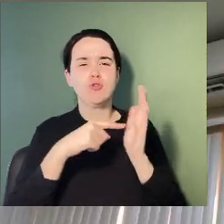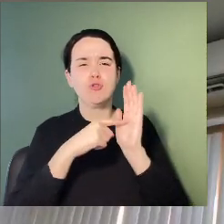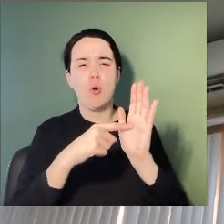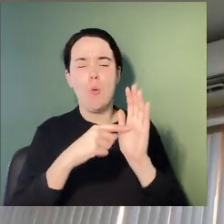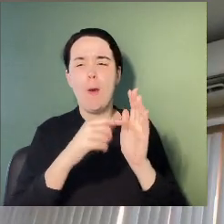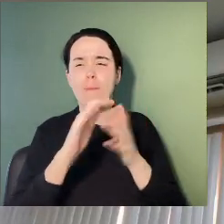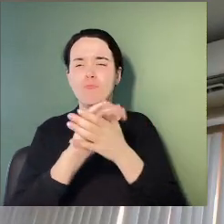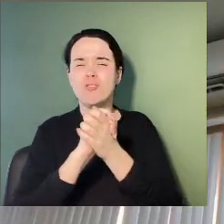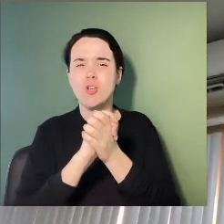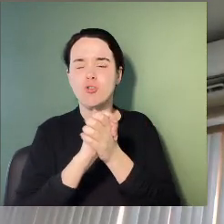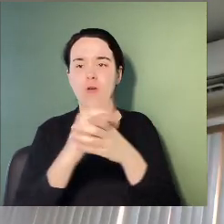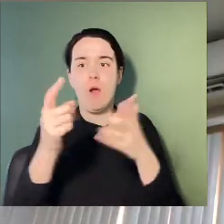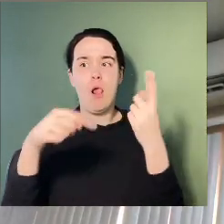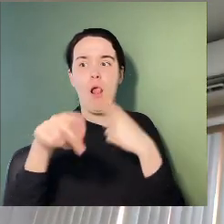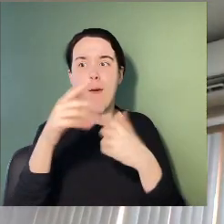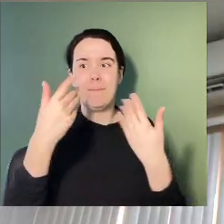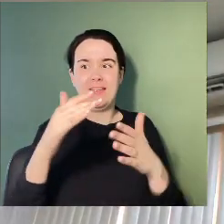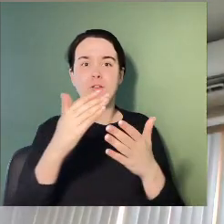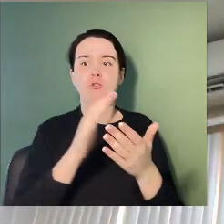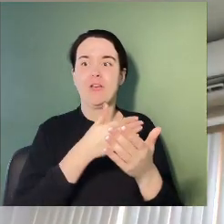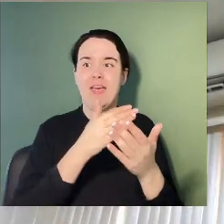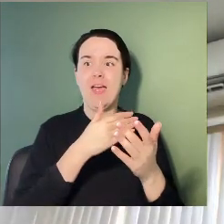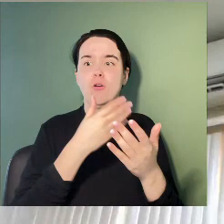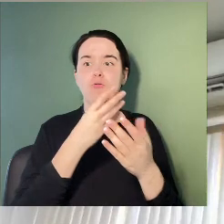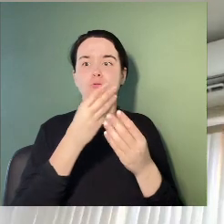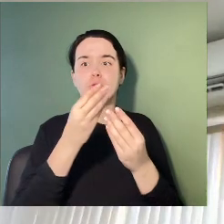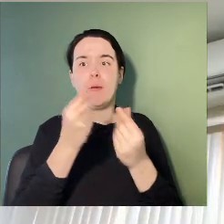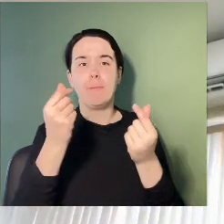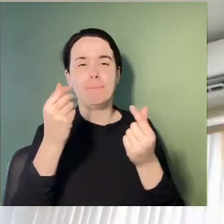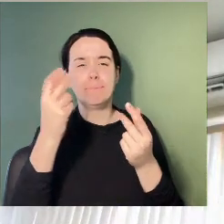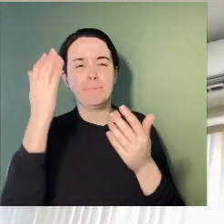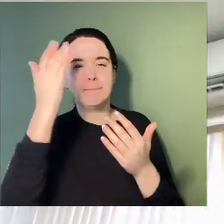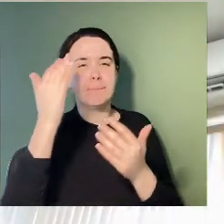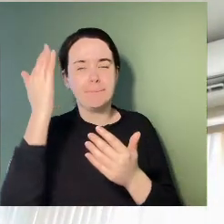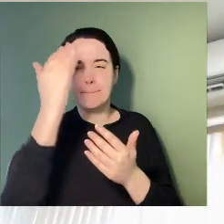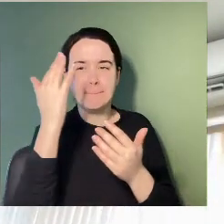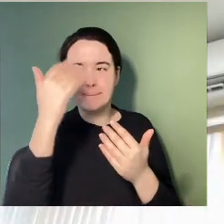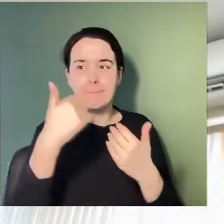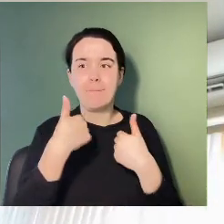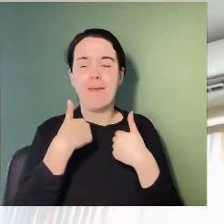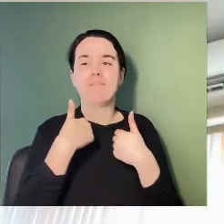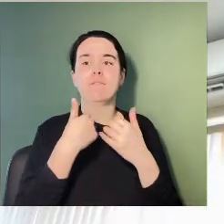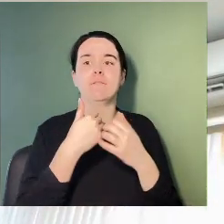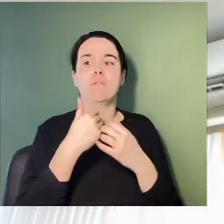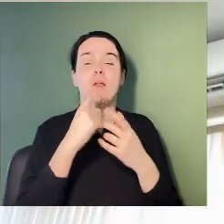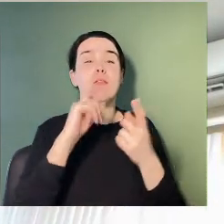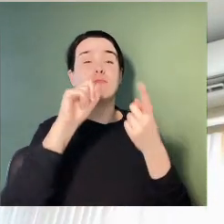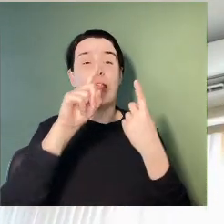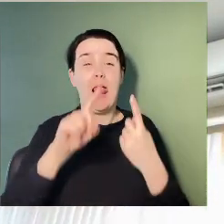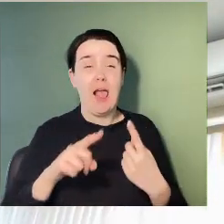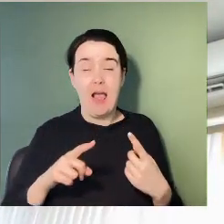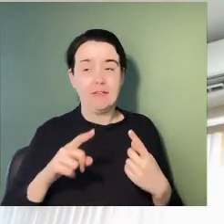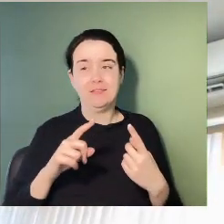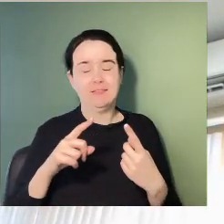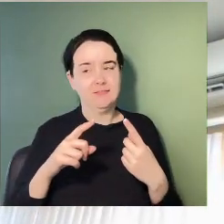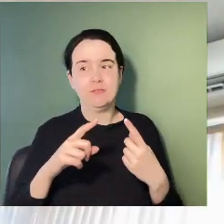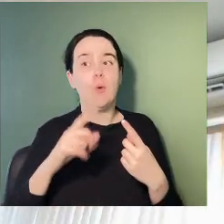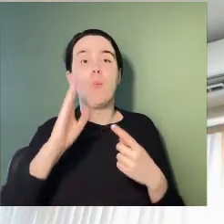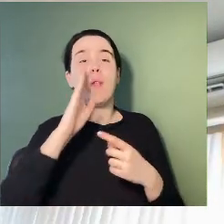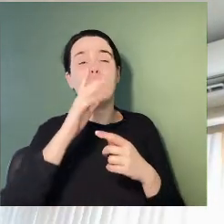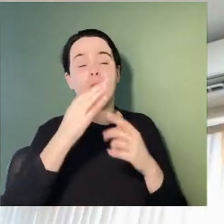for everyone who did share some reflections. I don't think we will get to all of them, but we'll get as far as we